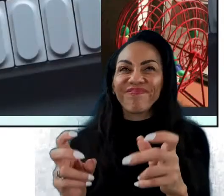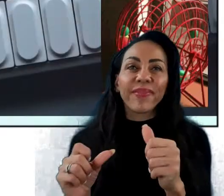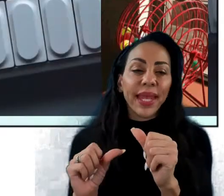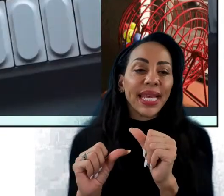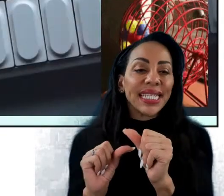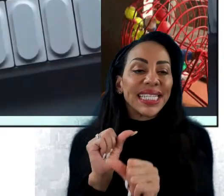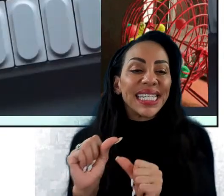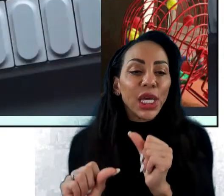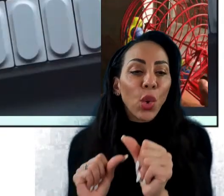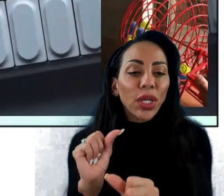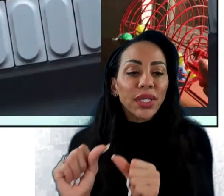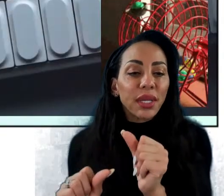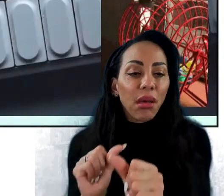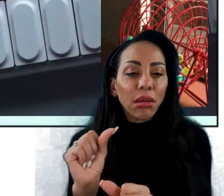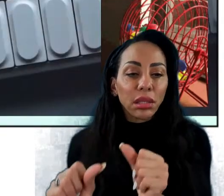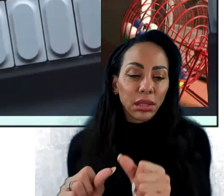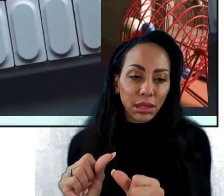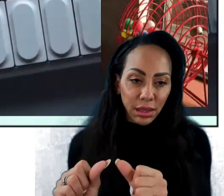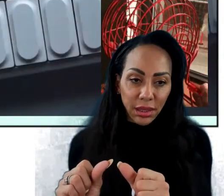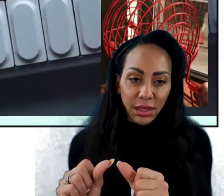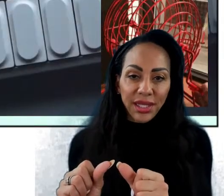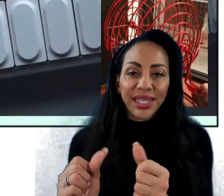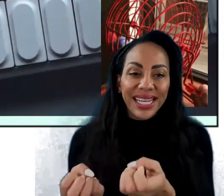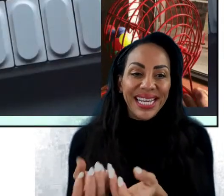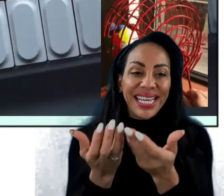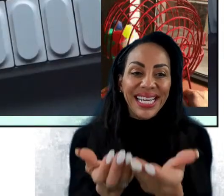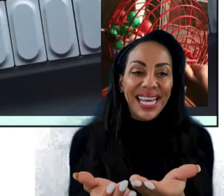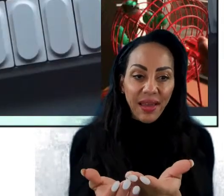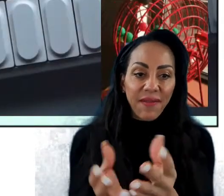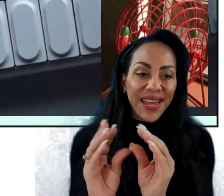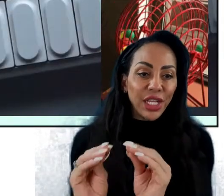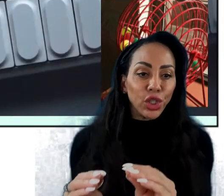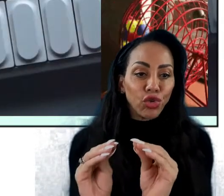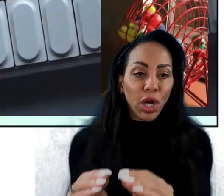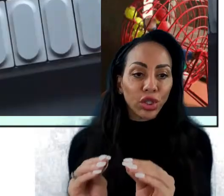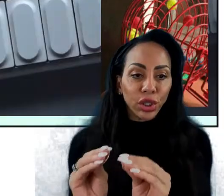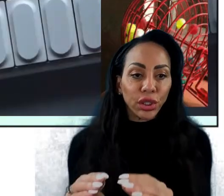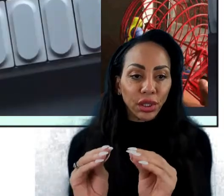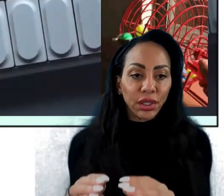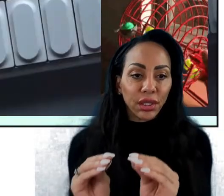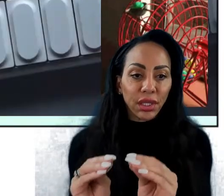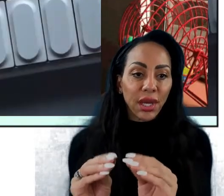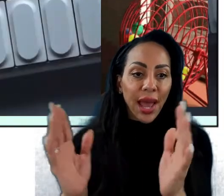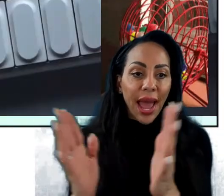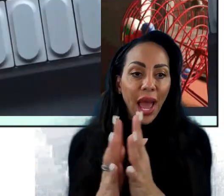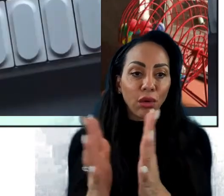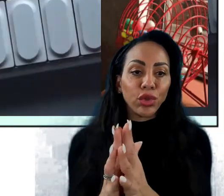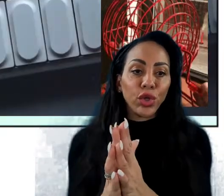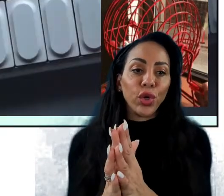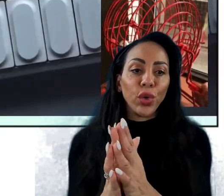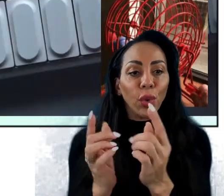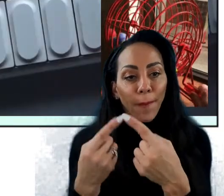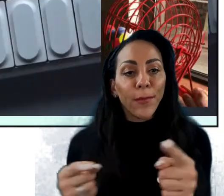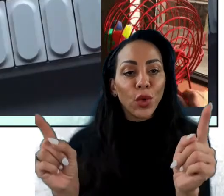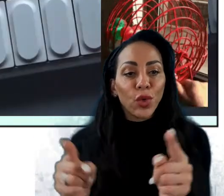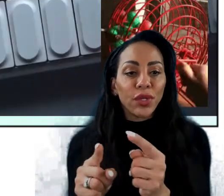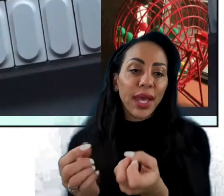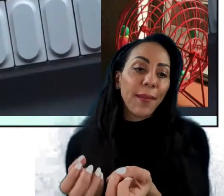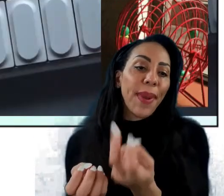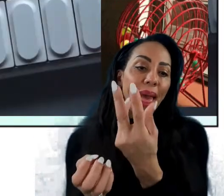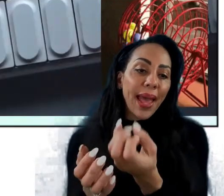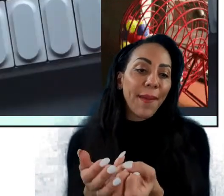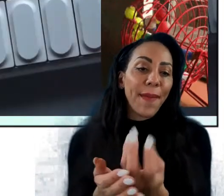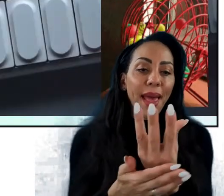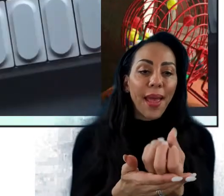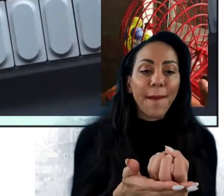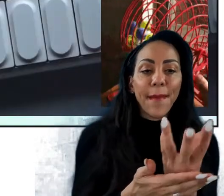many sequencers are ways of giving an instruction of when to play the note. So when those dots were moving along, if there was a lit up dot, it would play in a sequence. This has